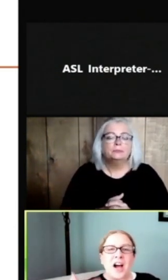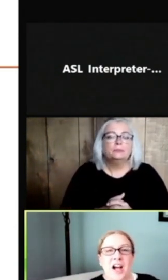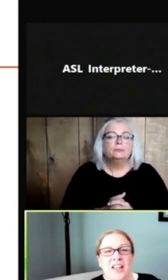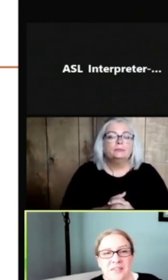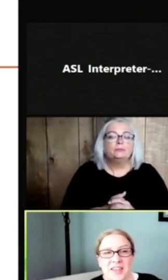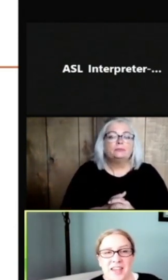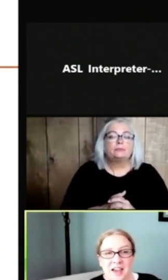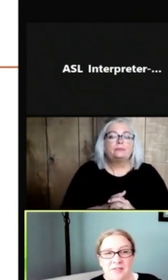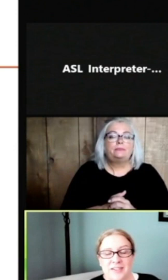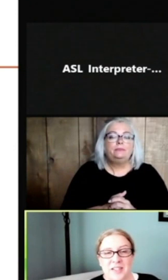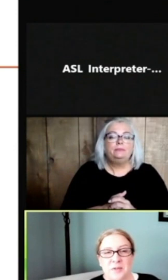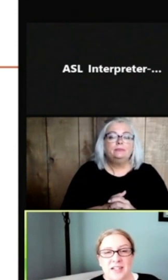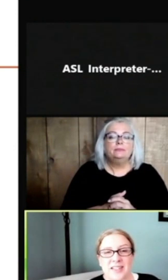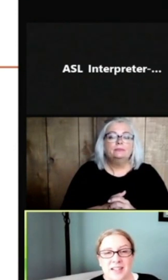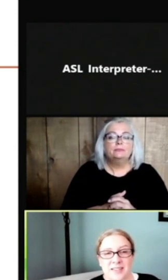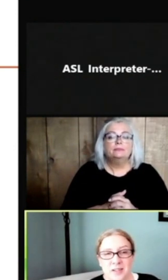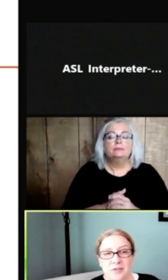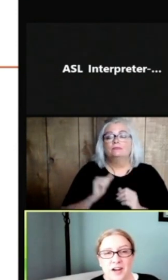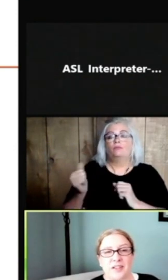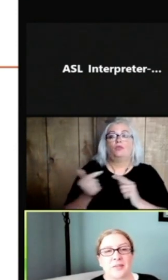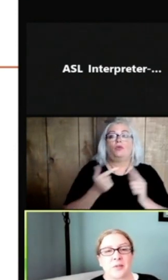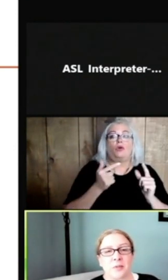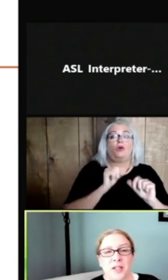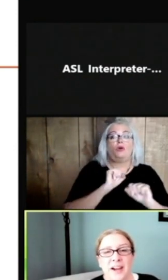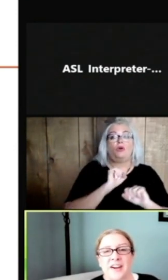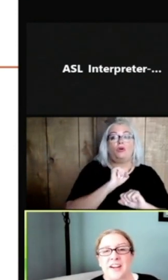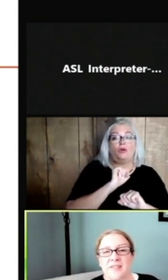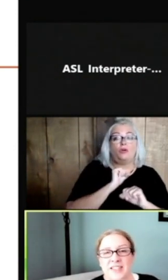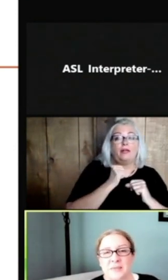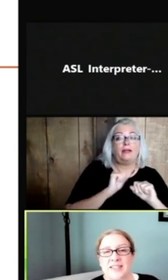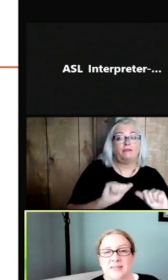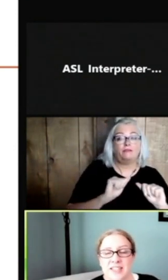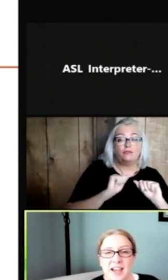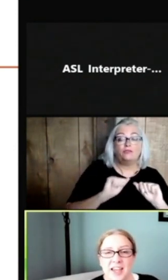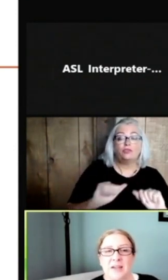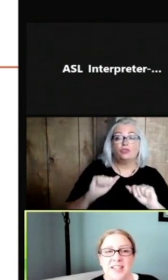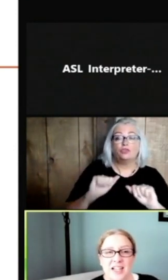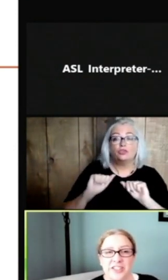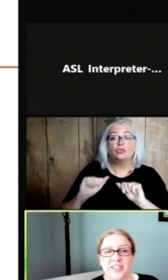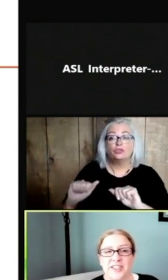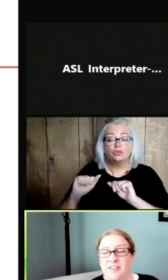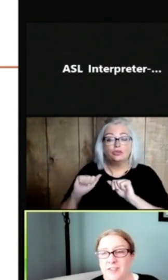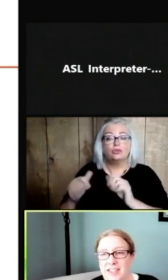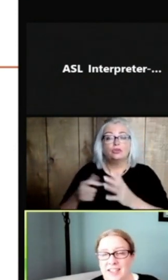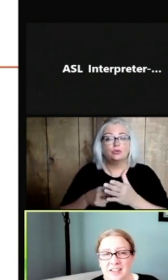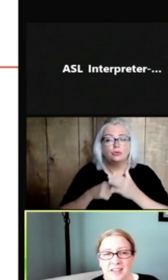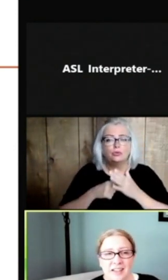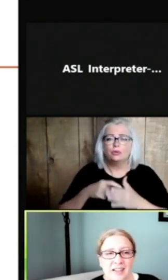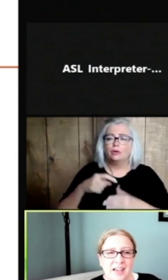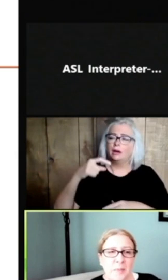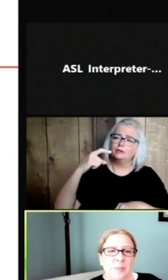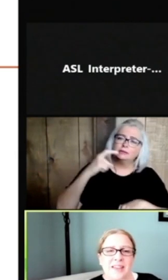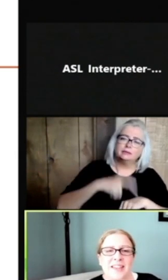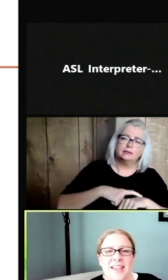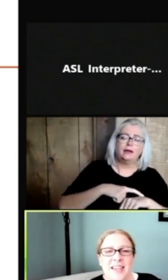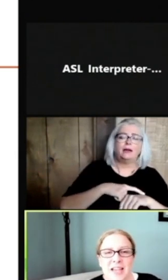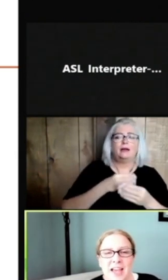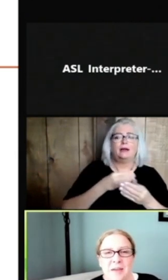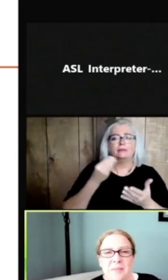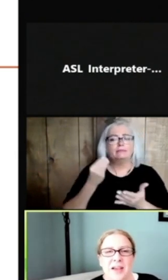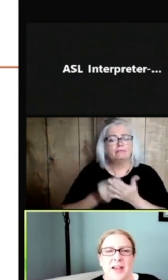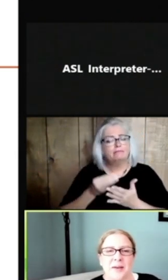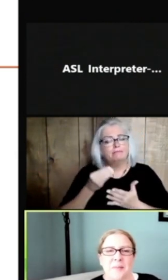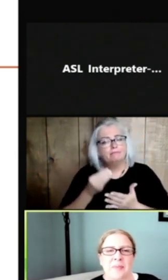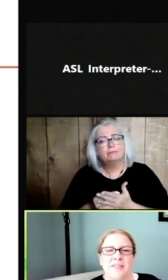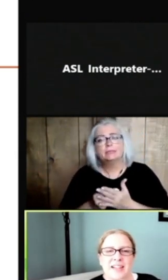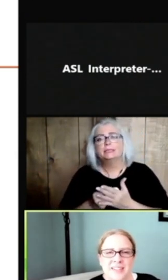Okay. All of the efforts that we discussed so far require investments of time, attention, and funding. At the same